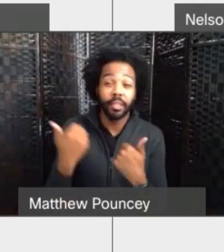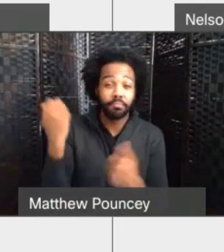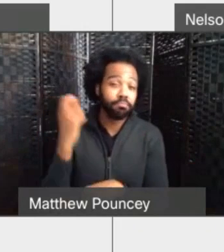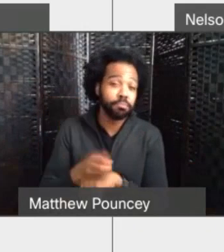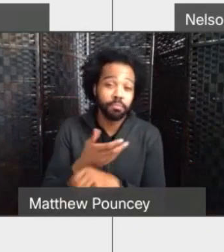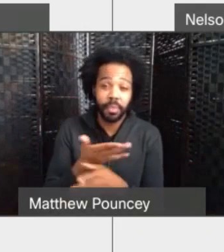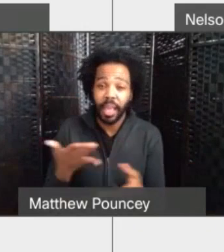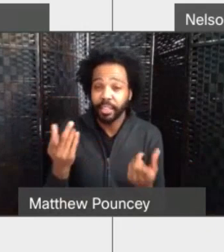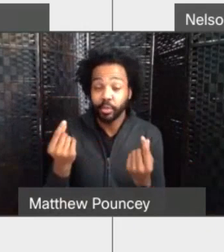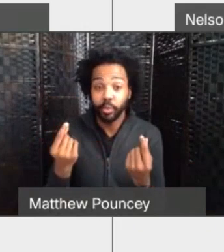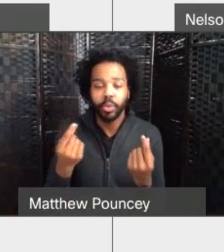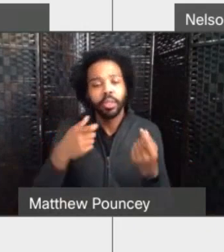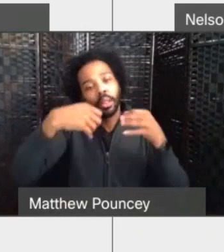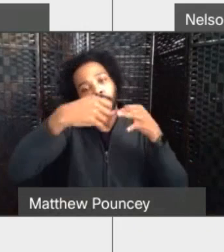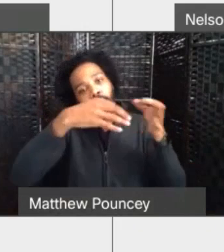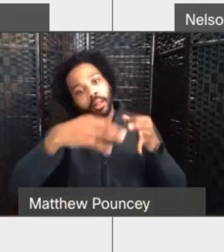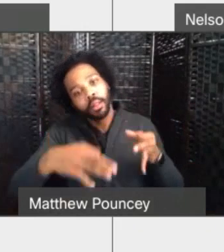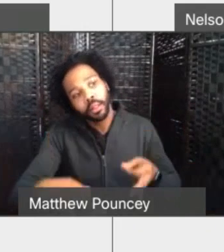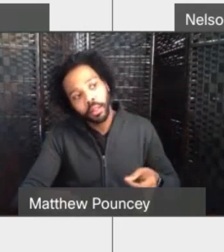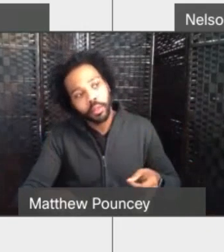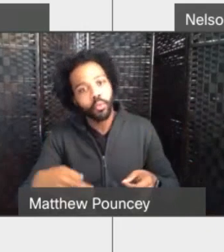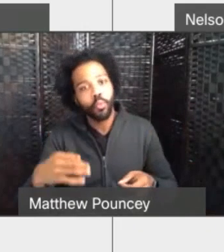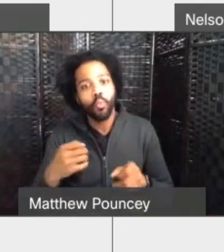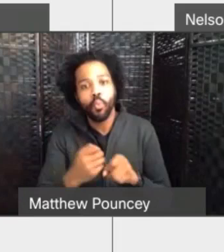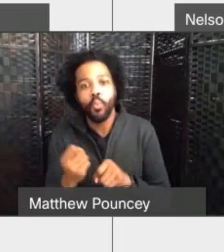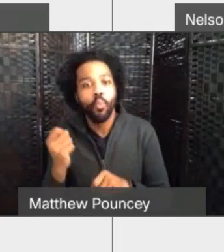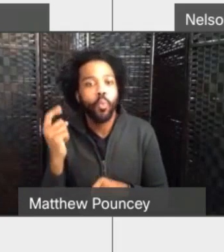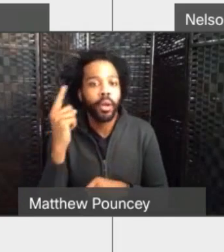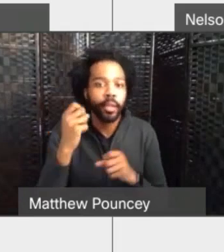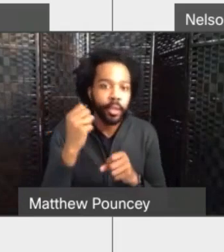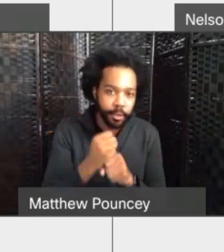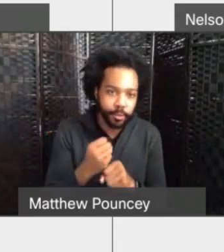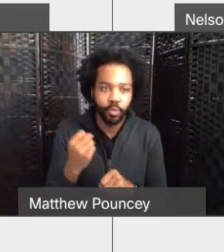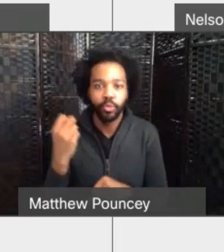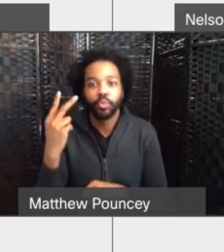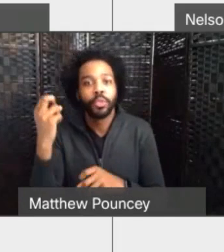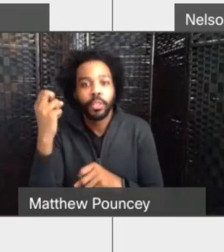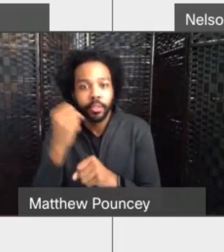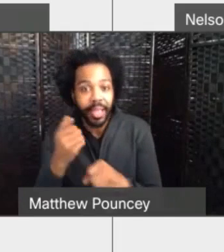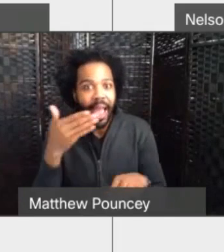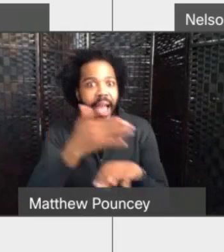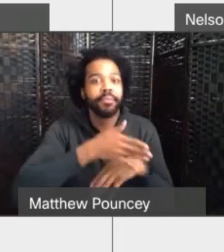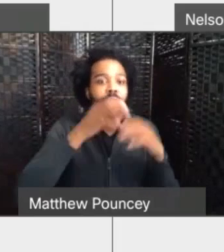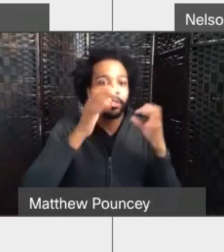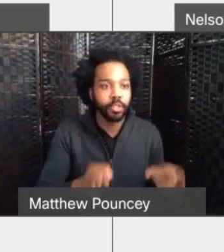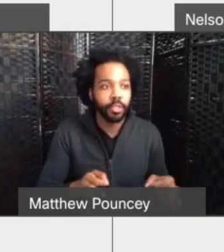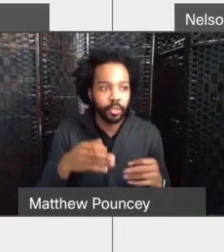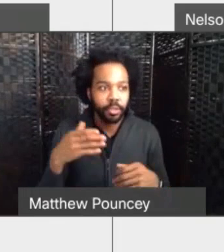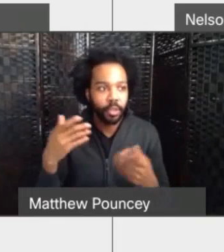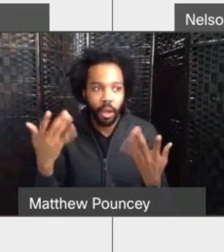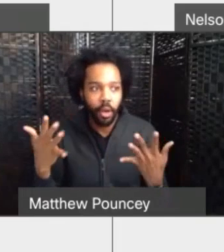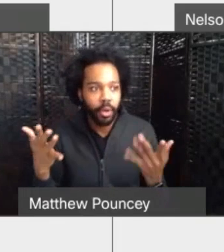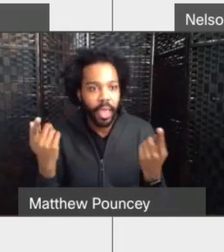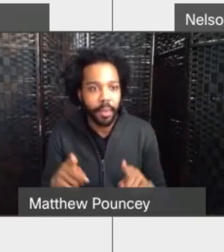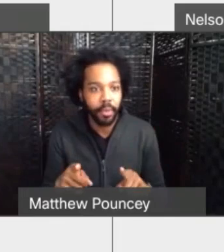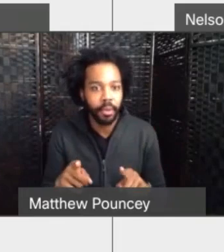explain something a year or 2 years after a decision is made without the benefit of having solid documentation